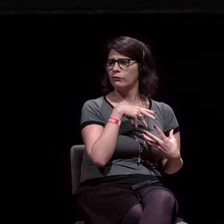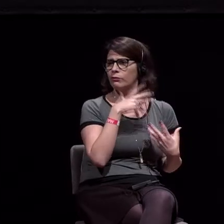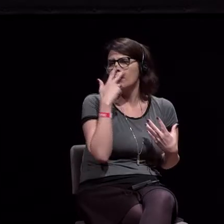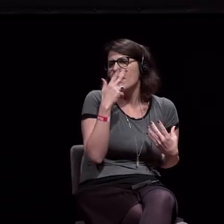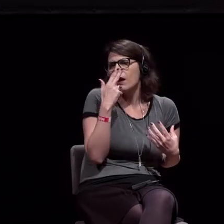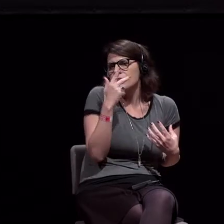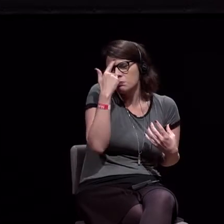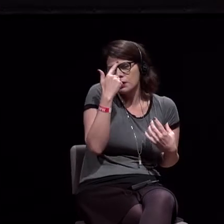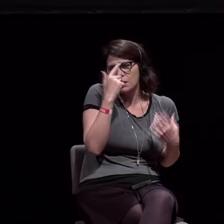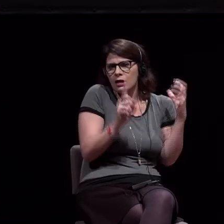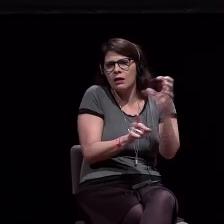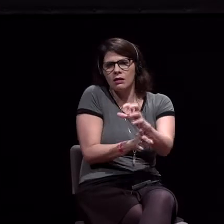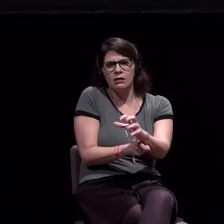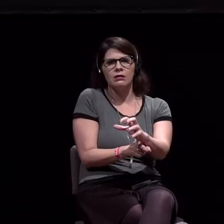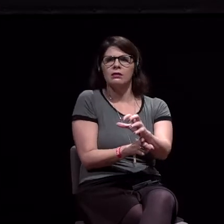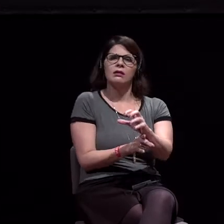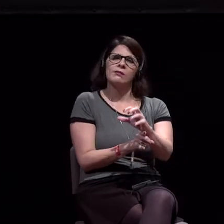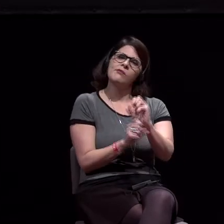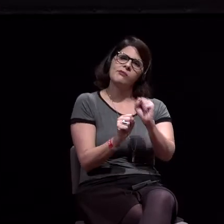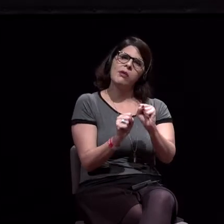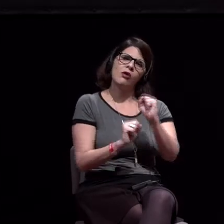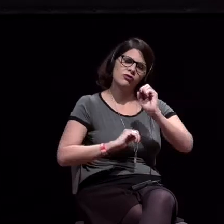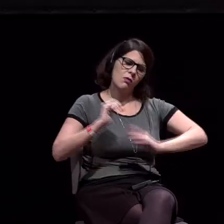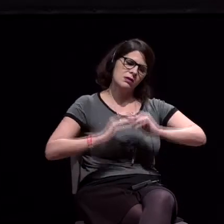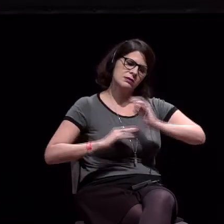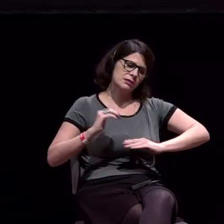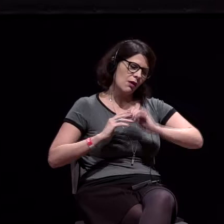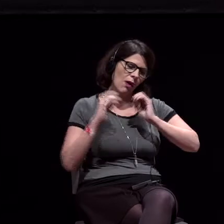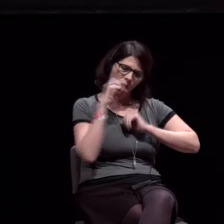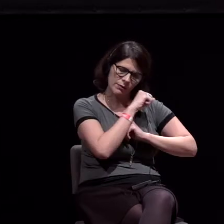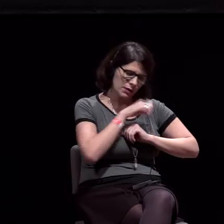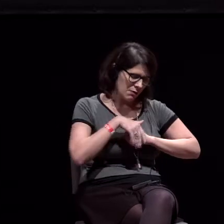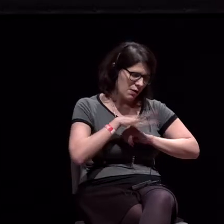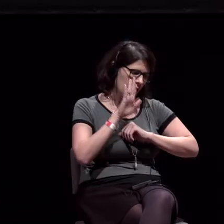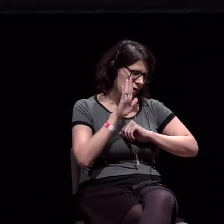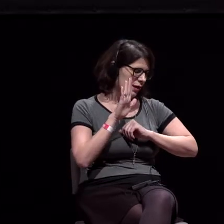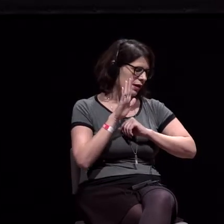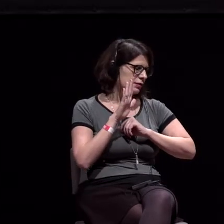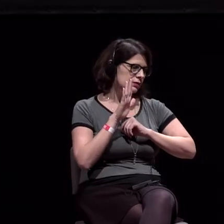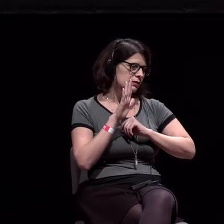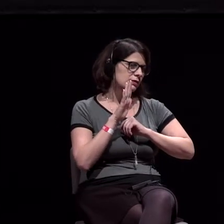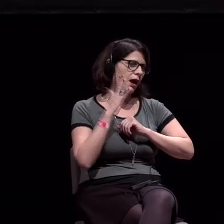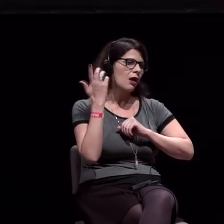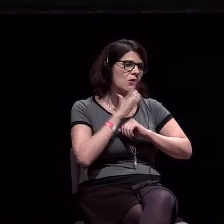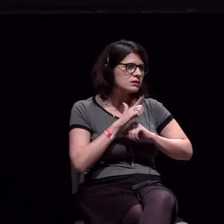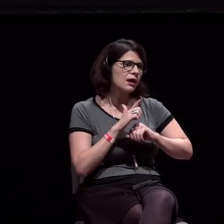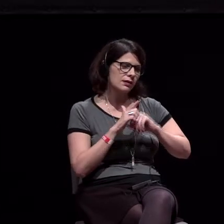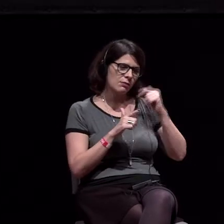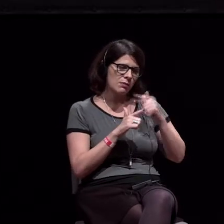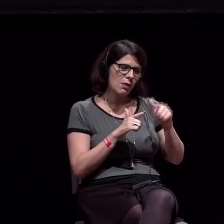active wherever it is that you are traversed by local problems, and you participate remotely in global conversations, which